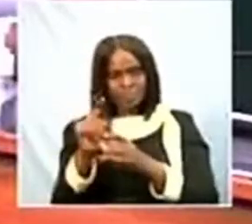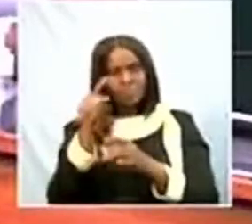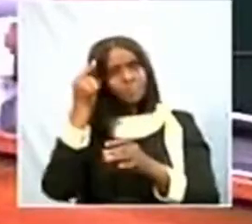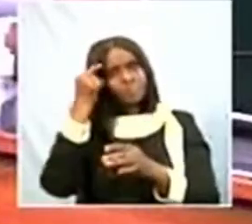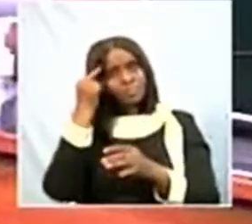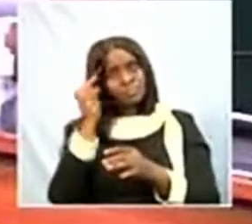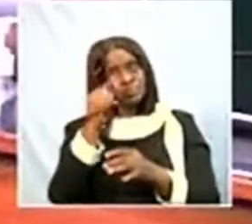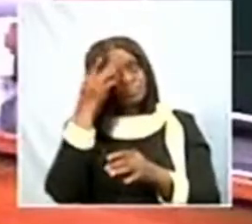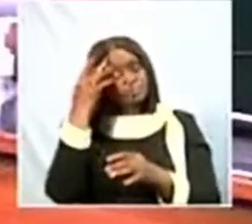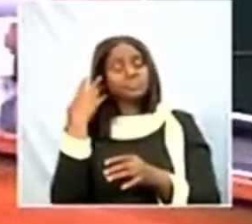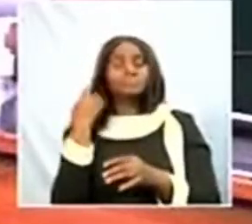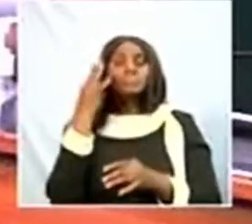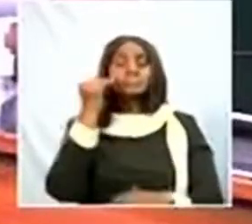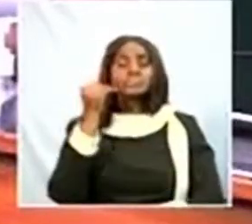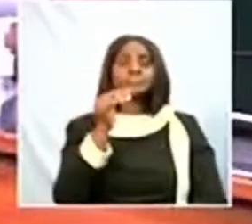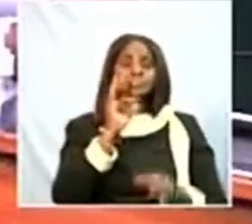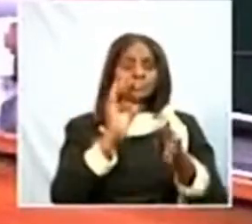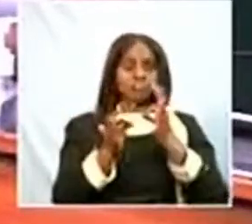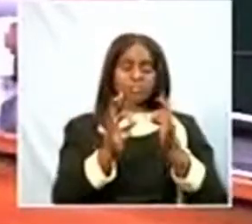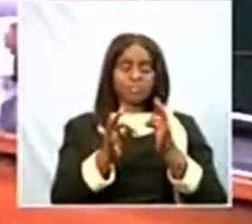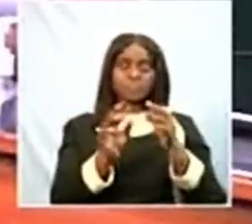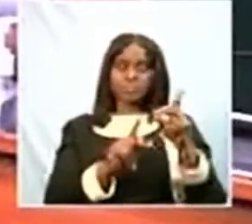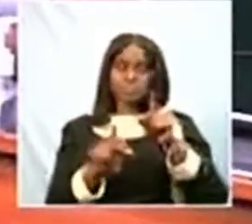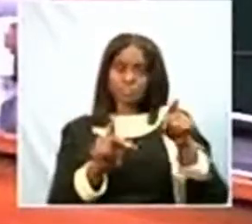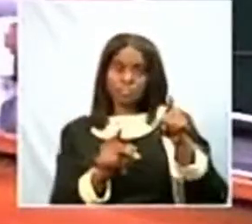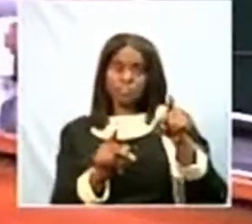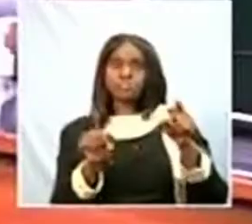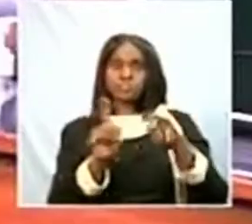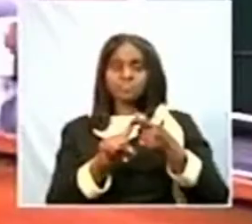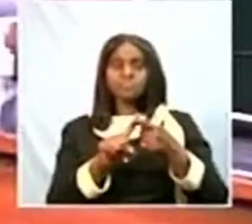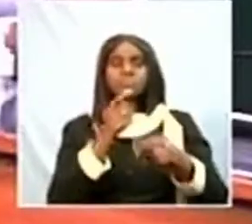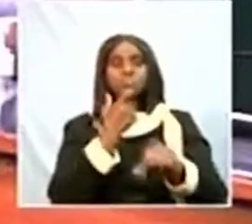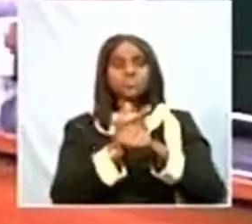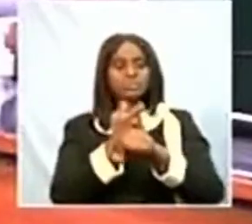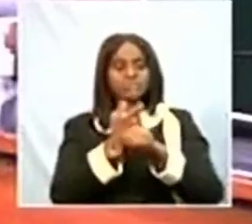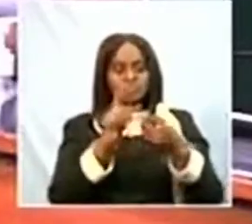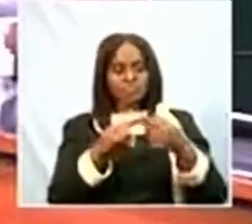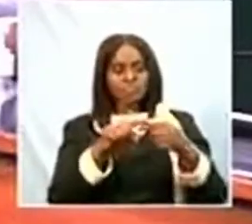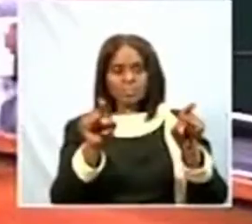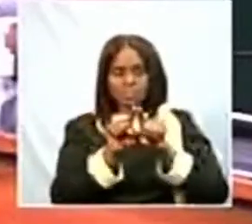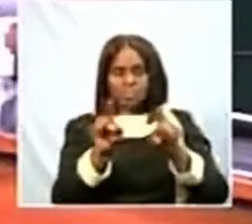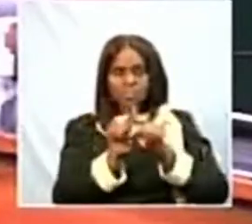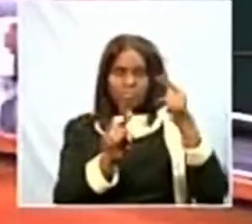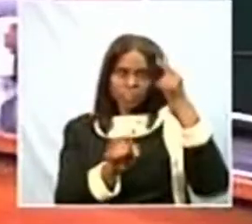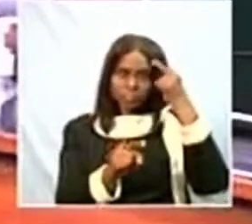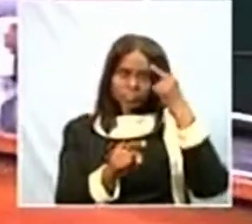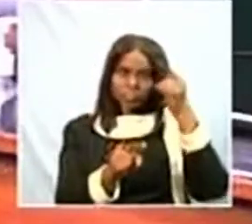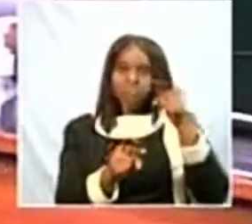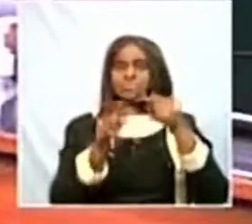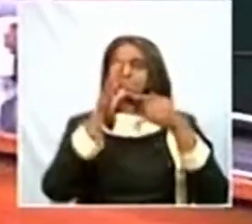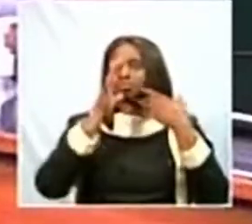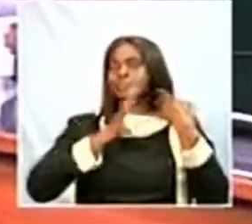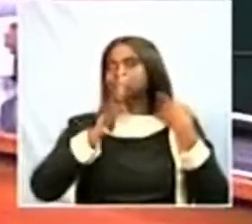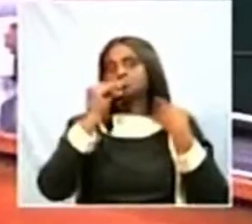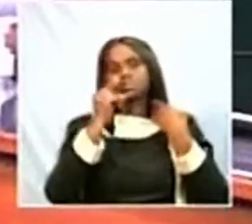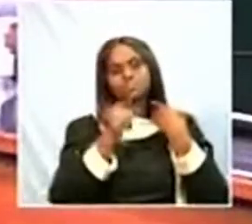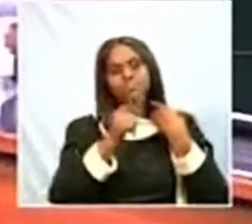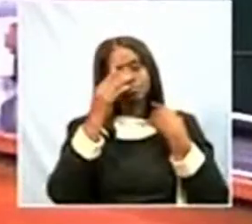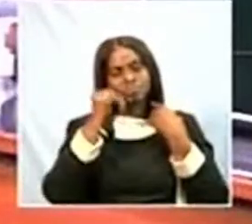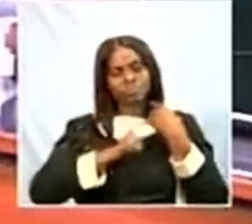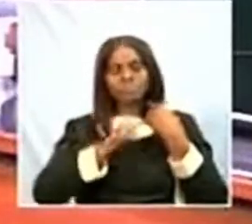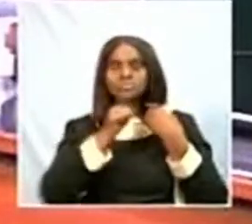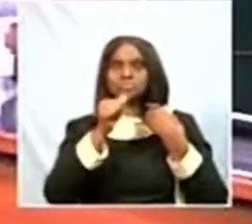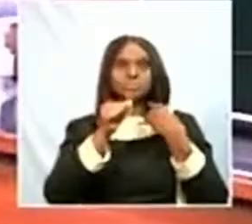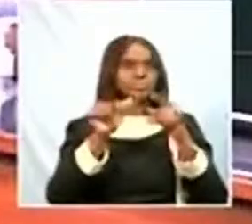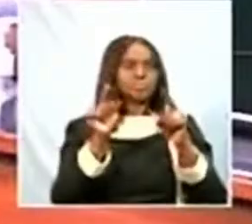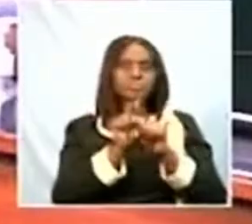government. Because if the general public is too stubborn to keep up with the speed of the government, Madam Speaker, that's why we are not going